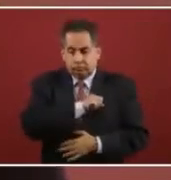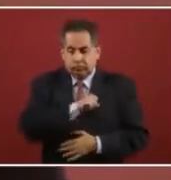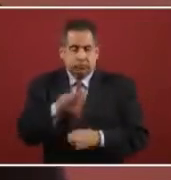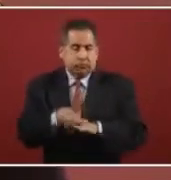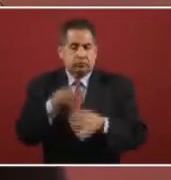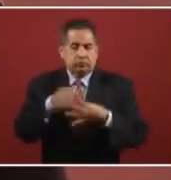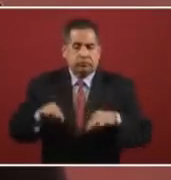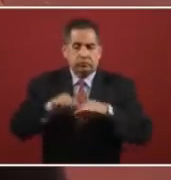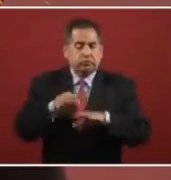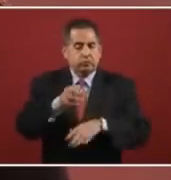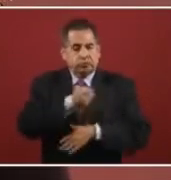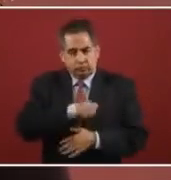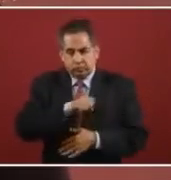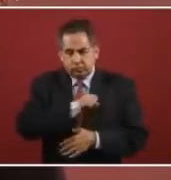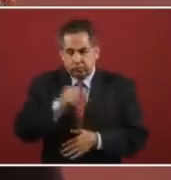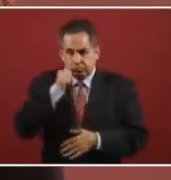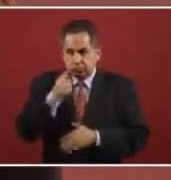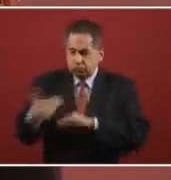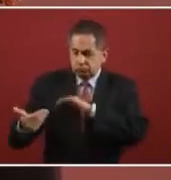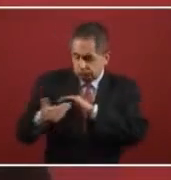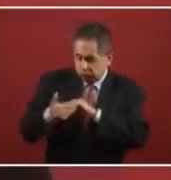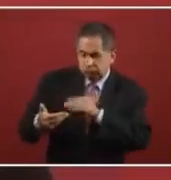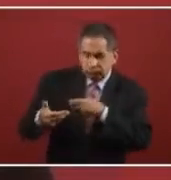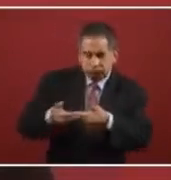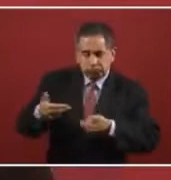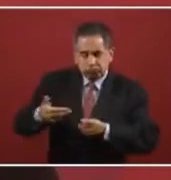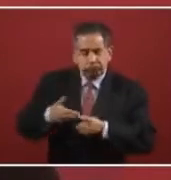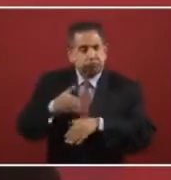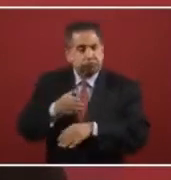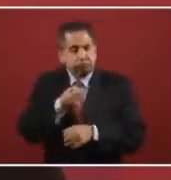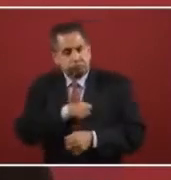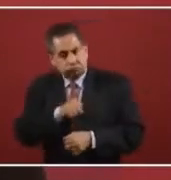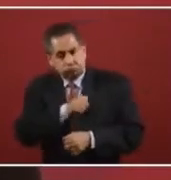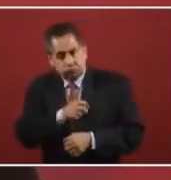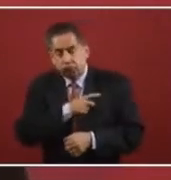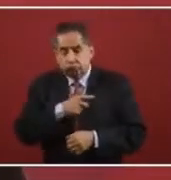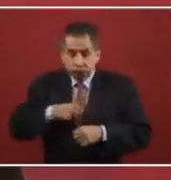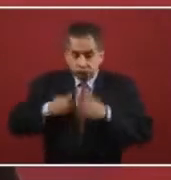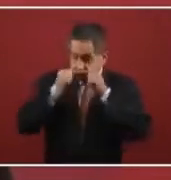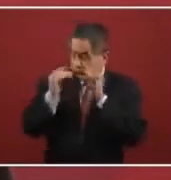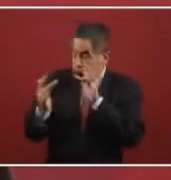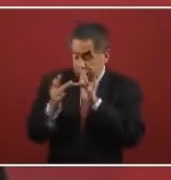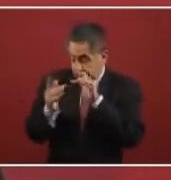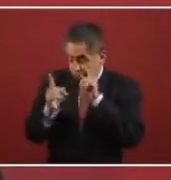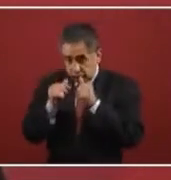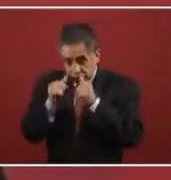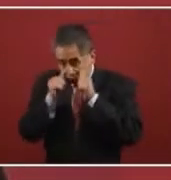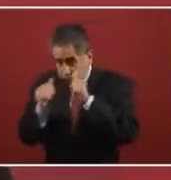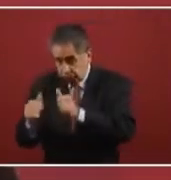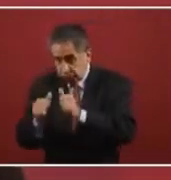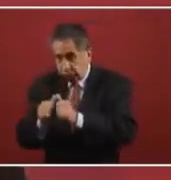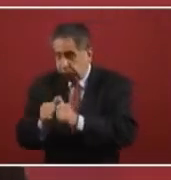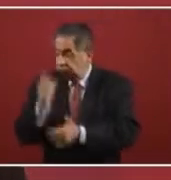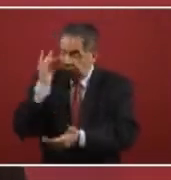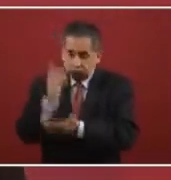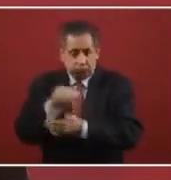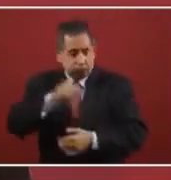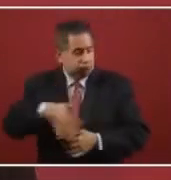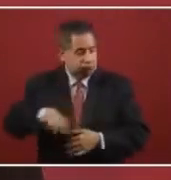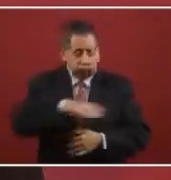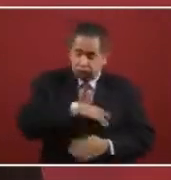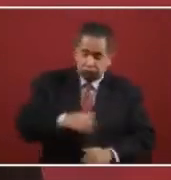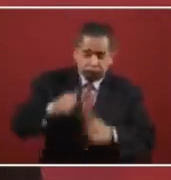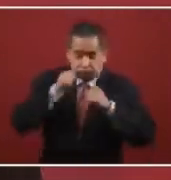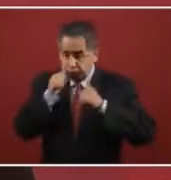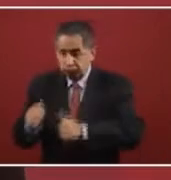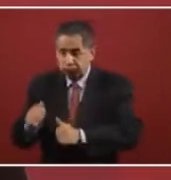be with, has to do with health, and the people comes with a lot of needs, and we have to treat them directly, and we